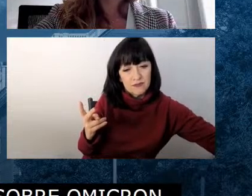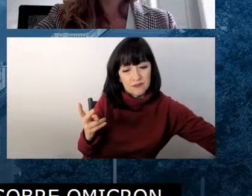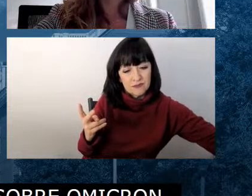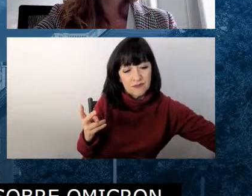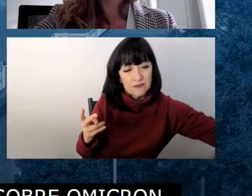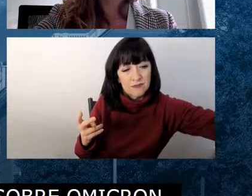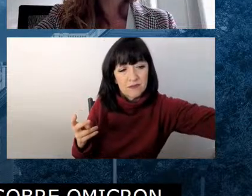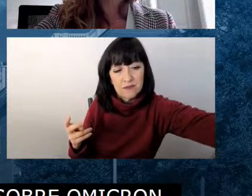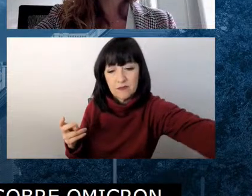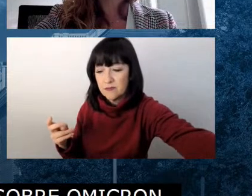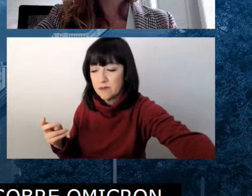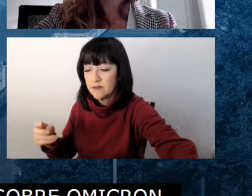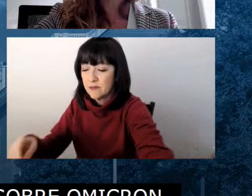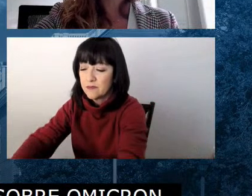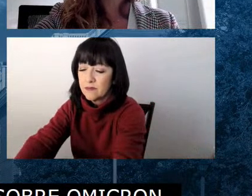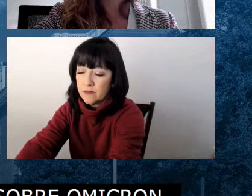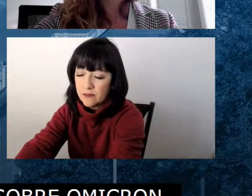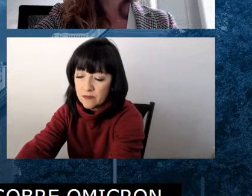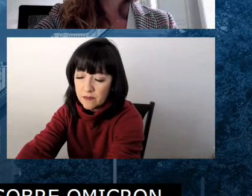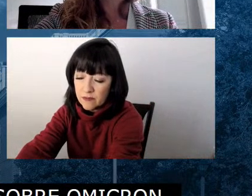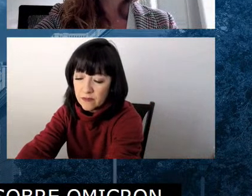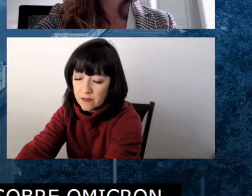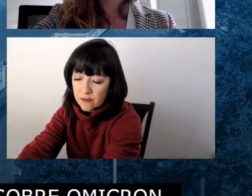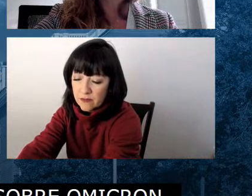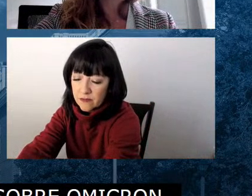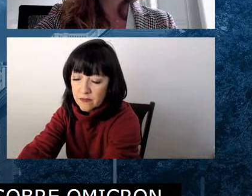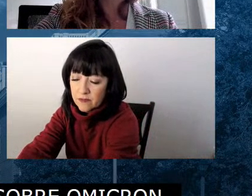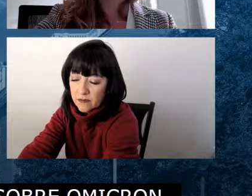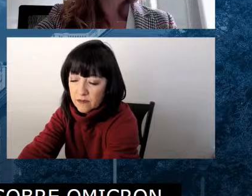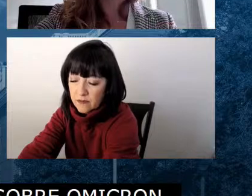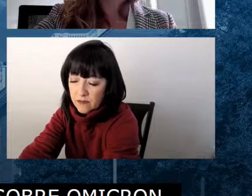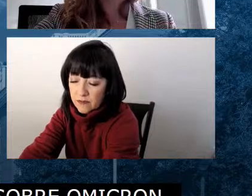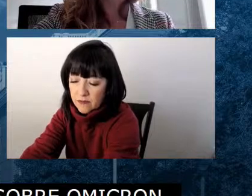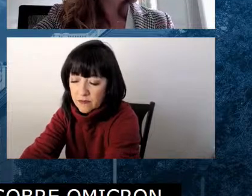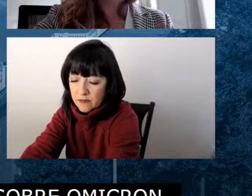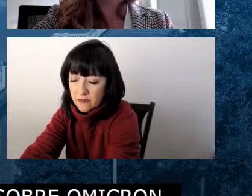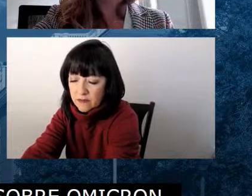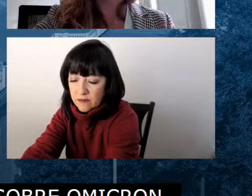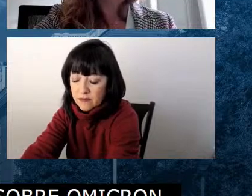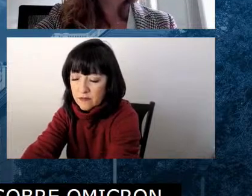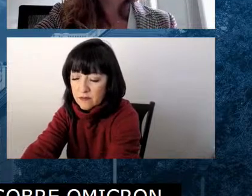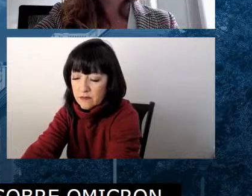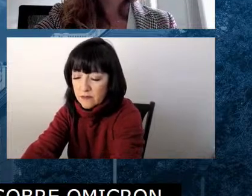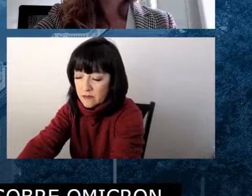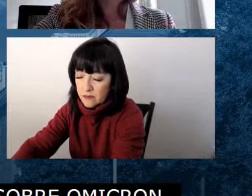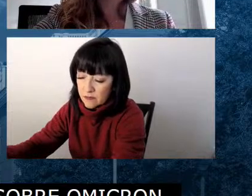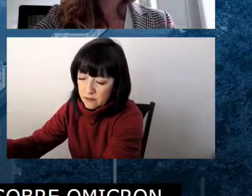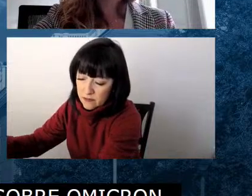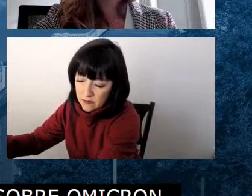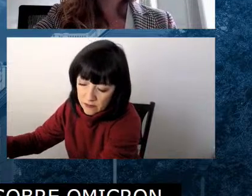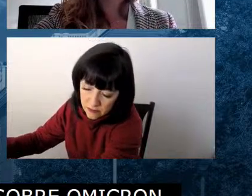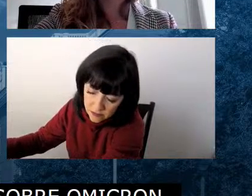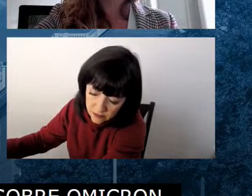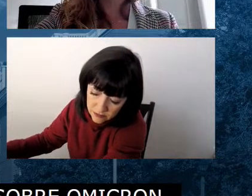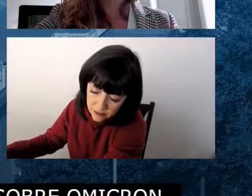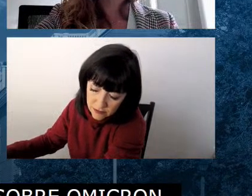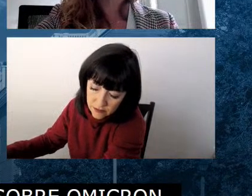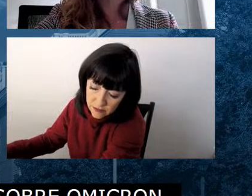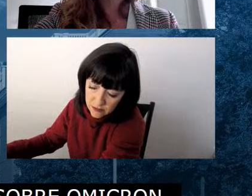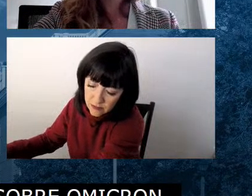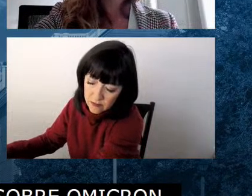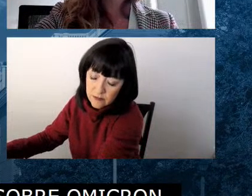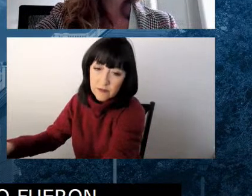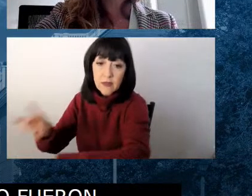of cases were not boosted, and 91.4% of hospitalized individuals were not